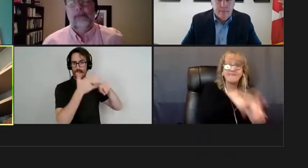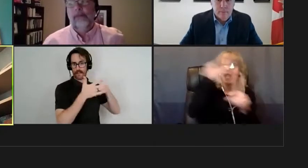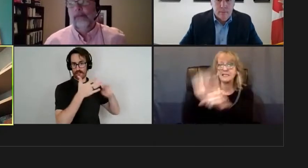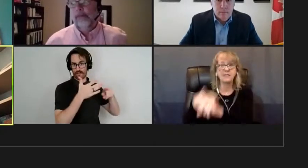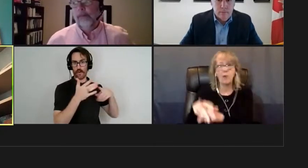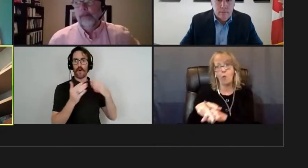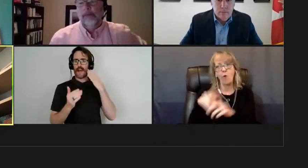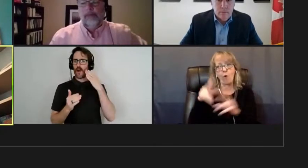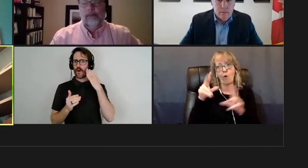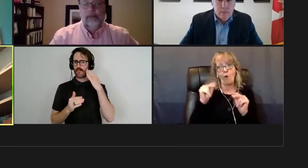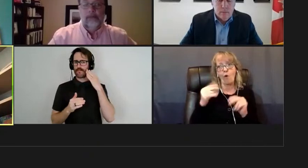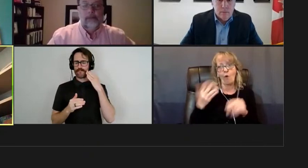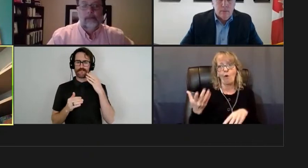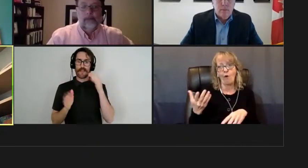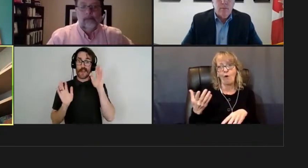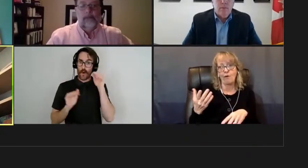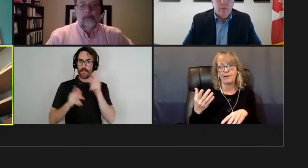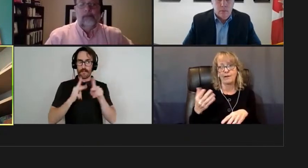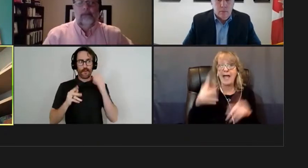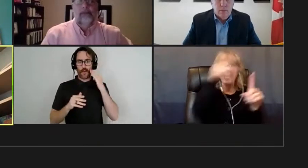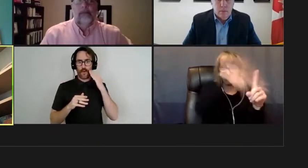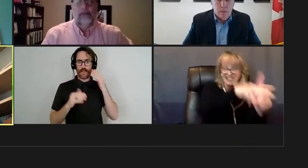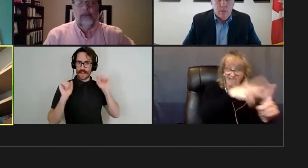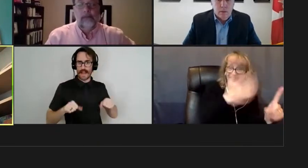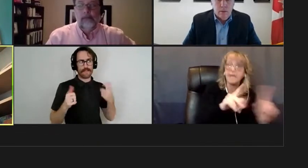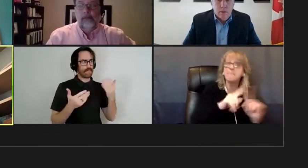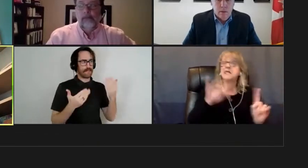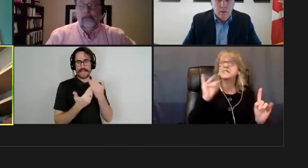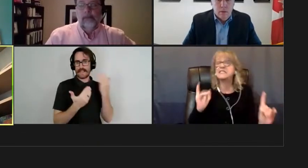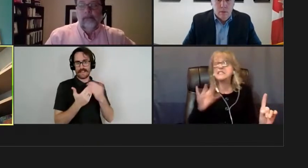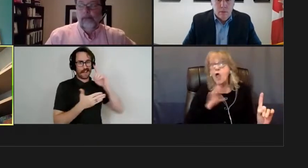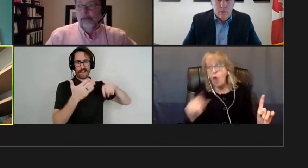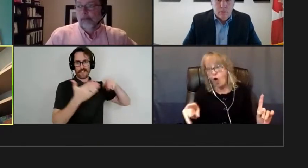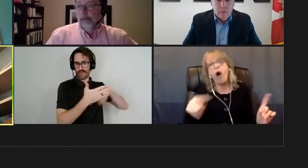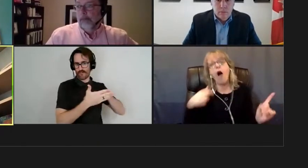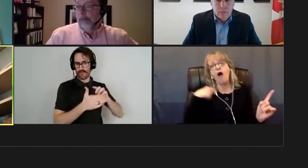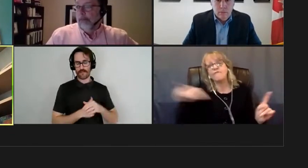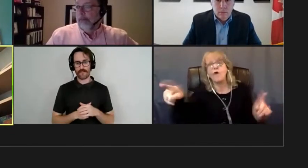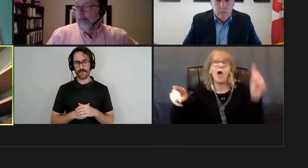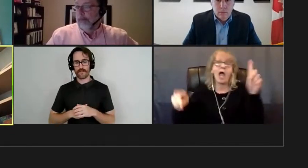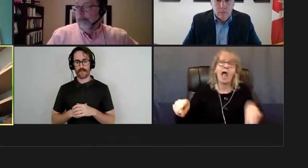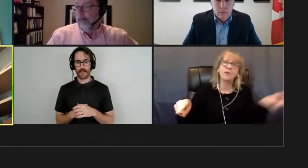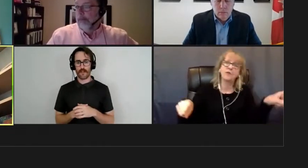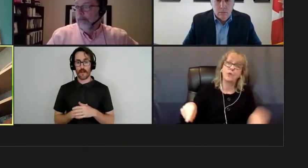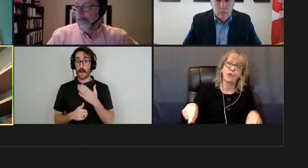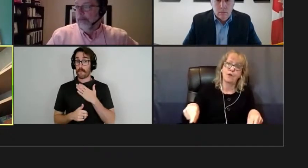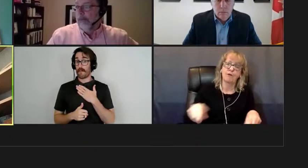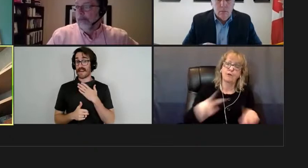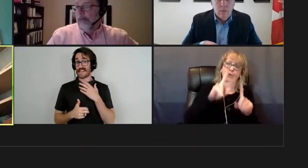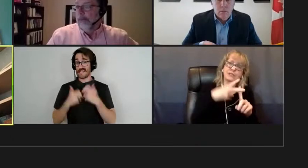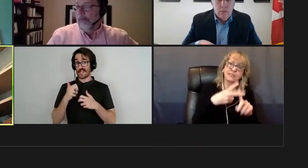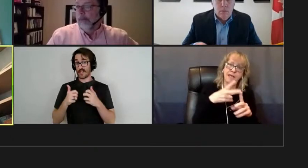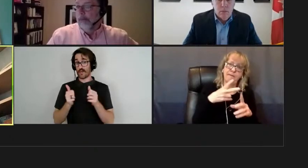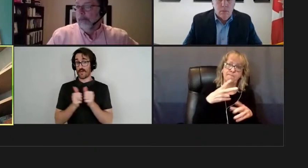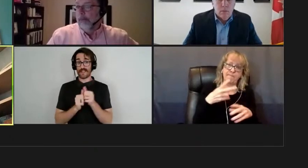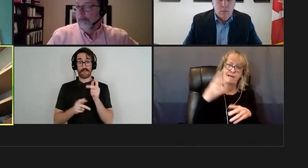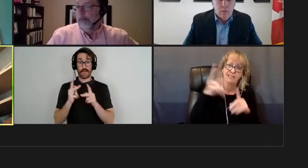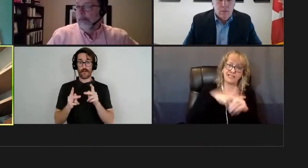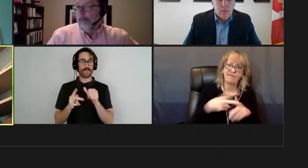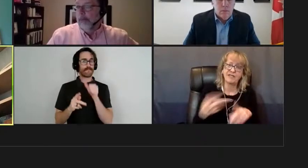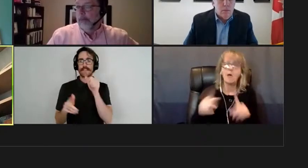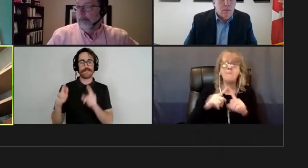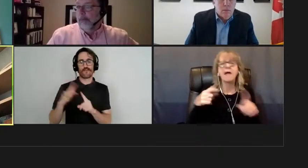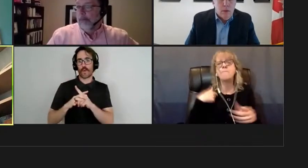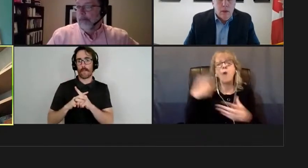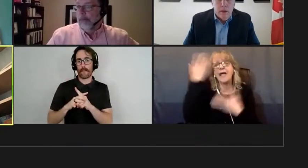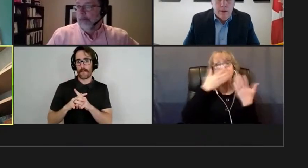will know that and make sure that they take their names off. I do wonder about the issue of no-shows. I hear sometimes that, you